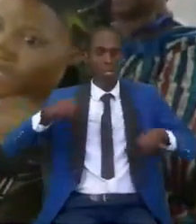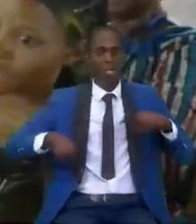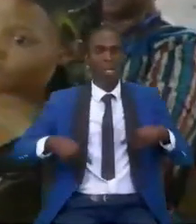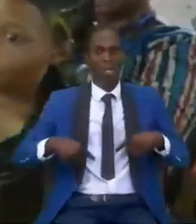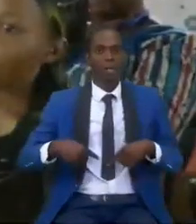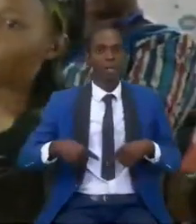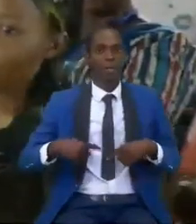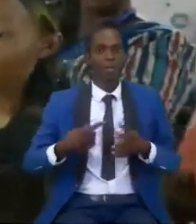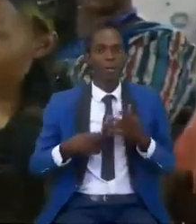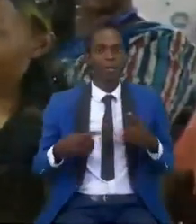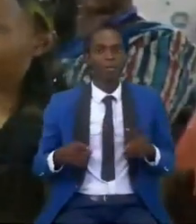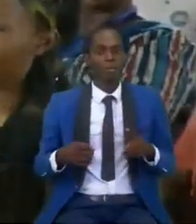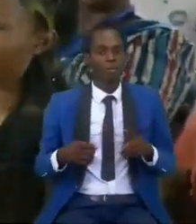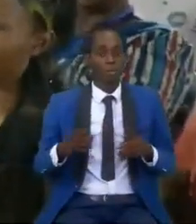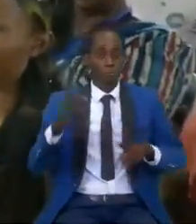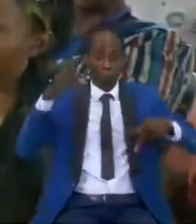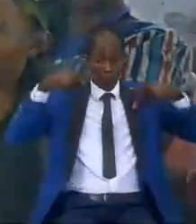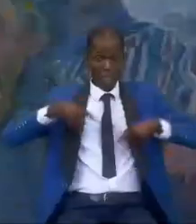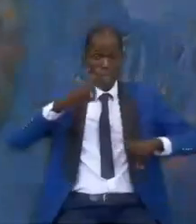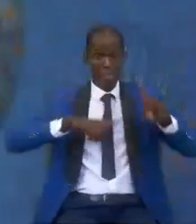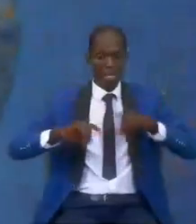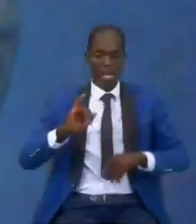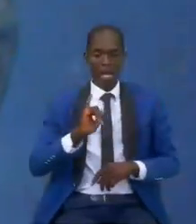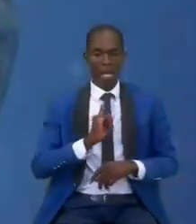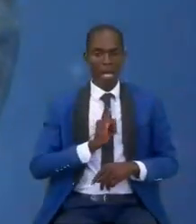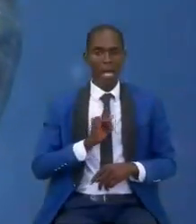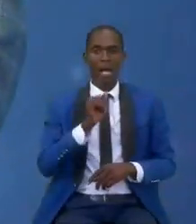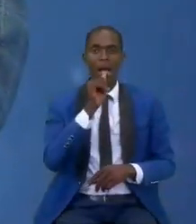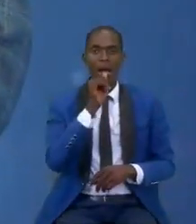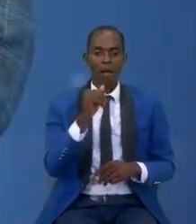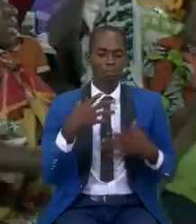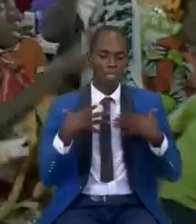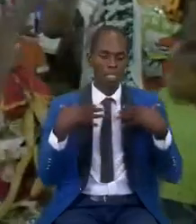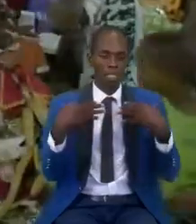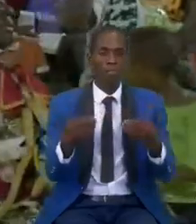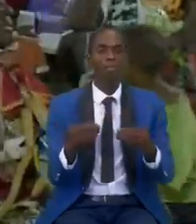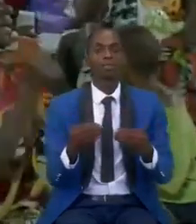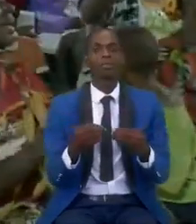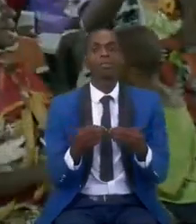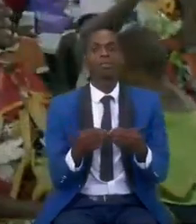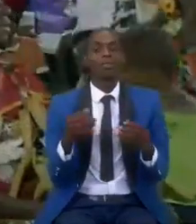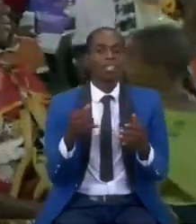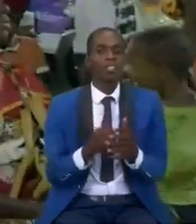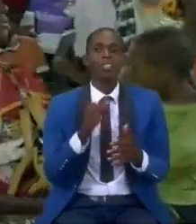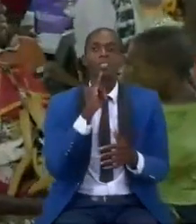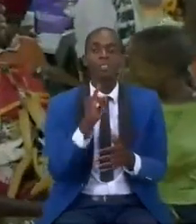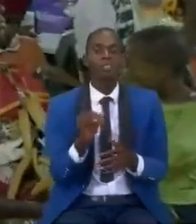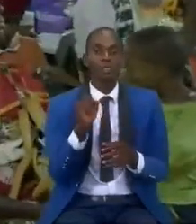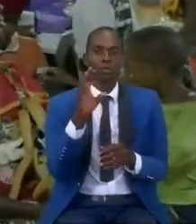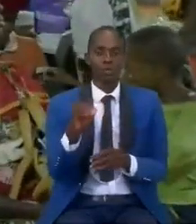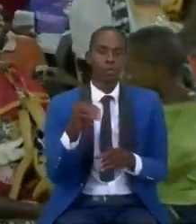I am healed. It is done in Jesus' name. Mark